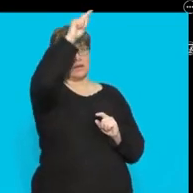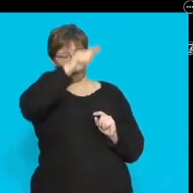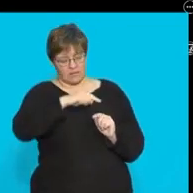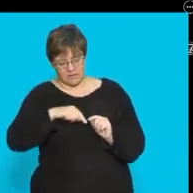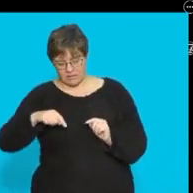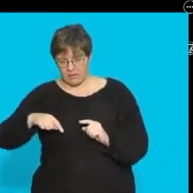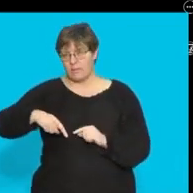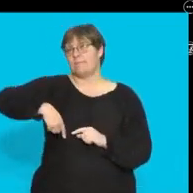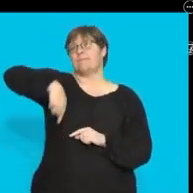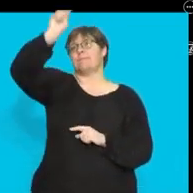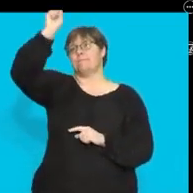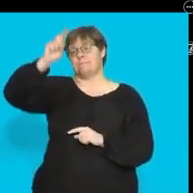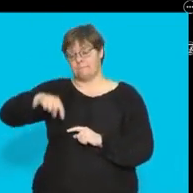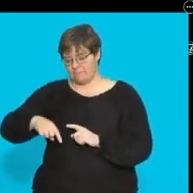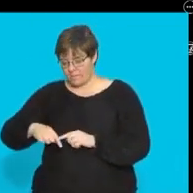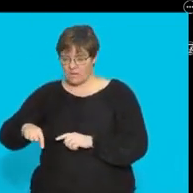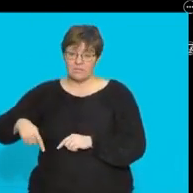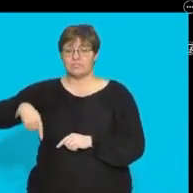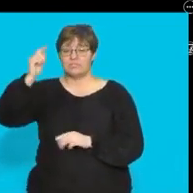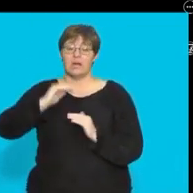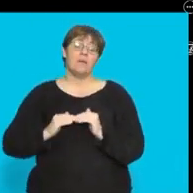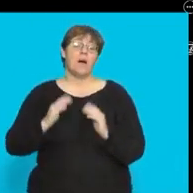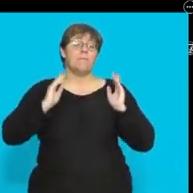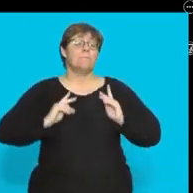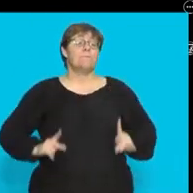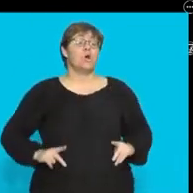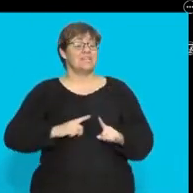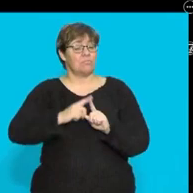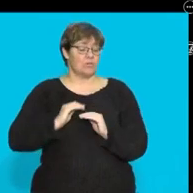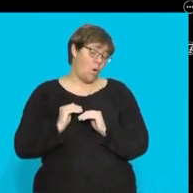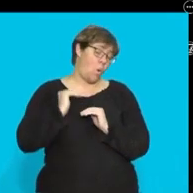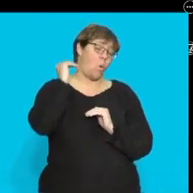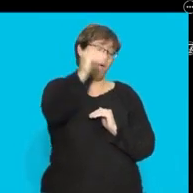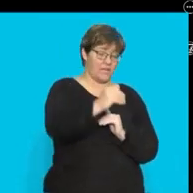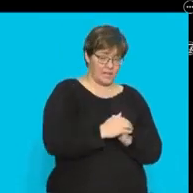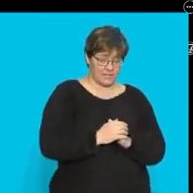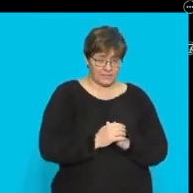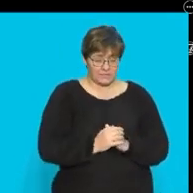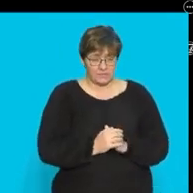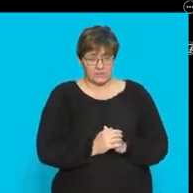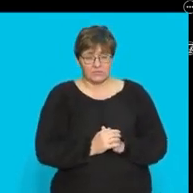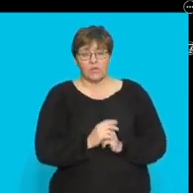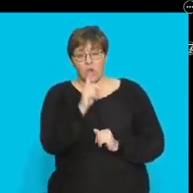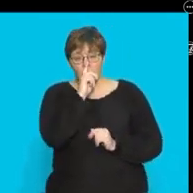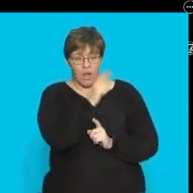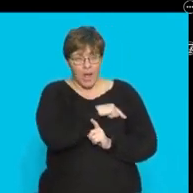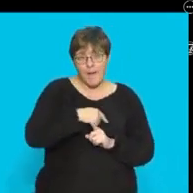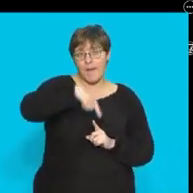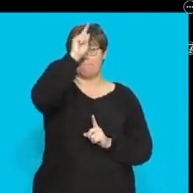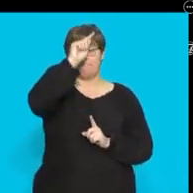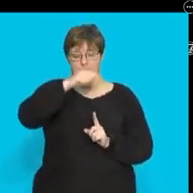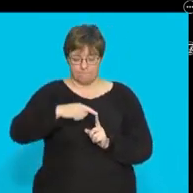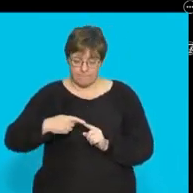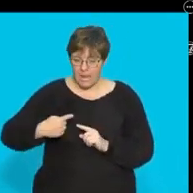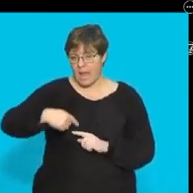temperature rises above body temperature. So we're looking for spikes in